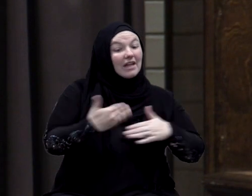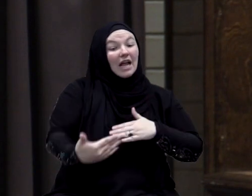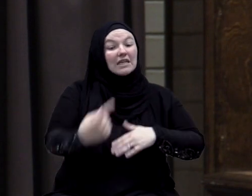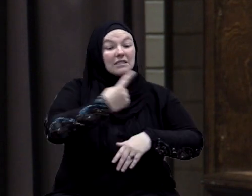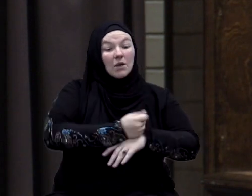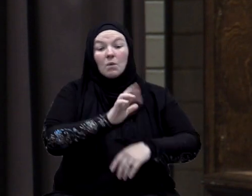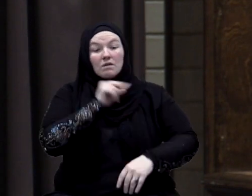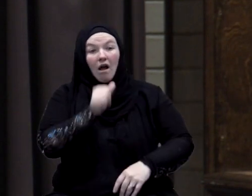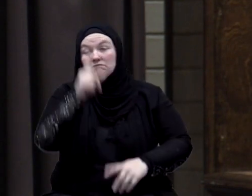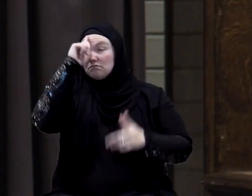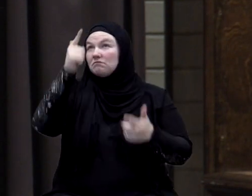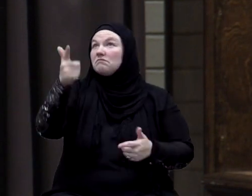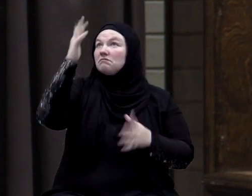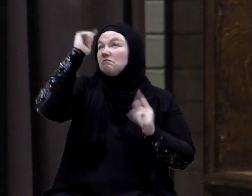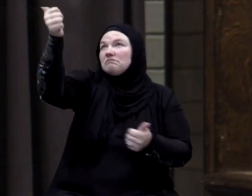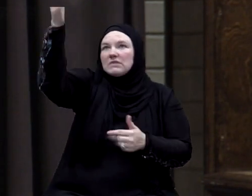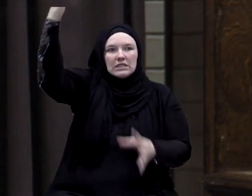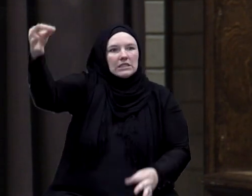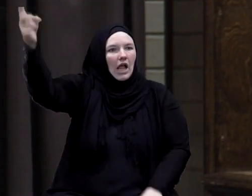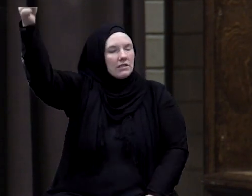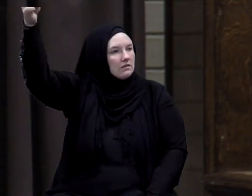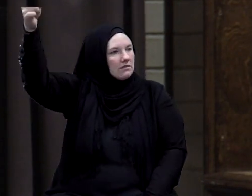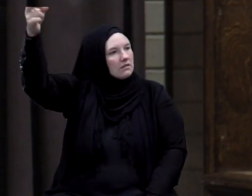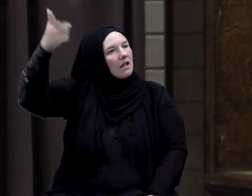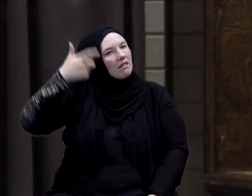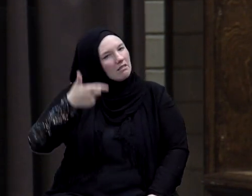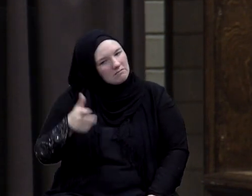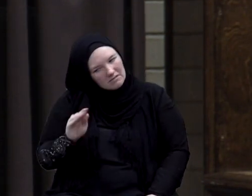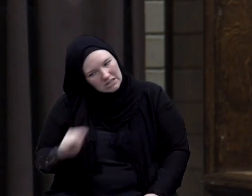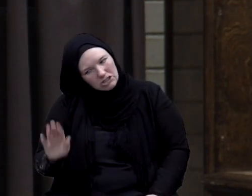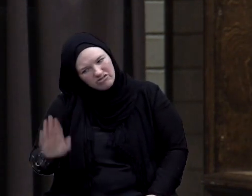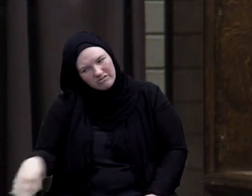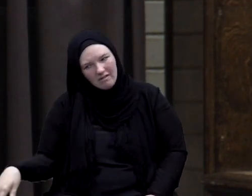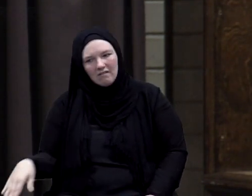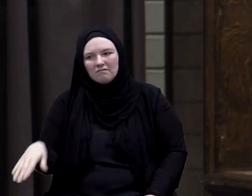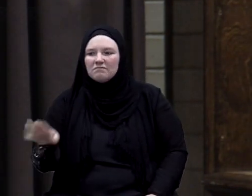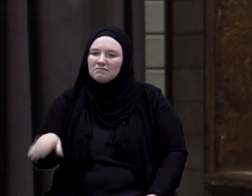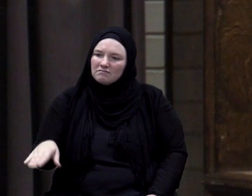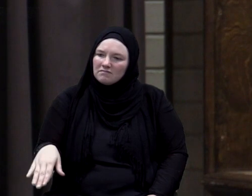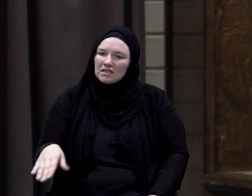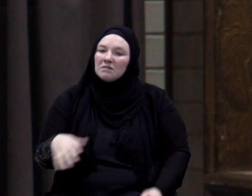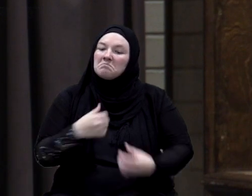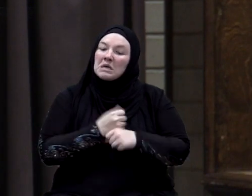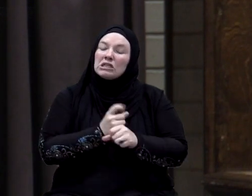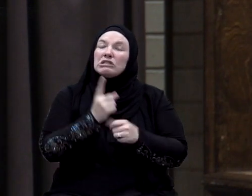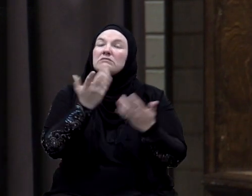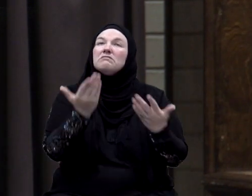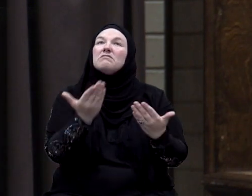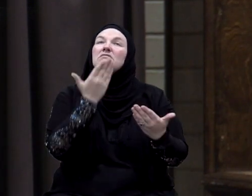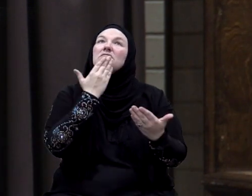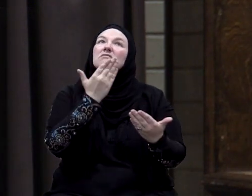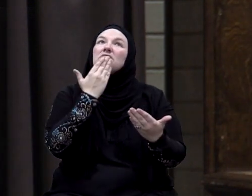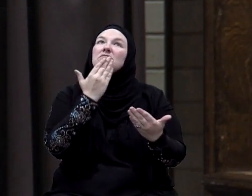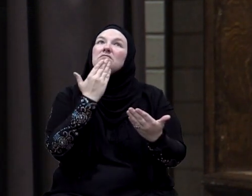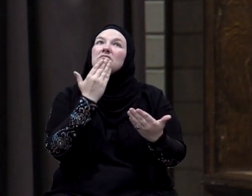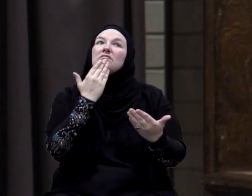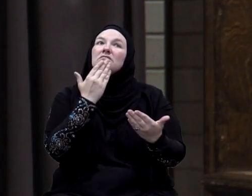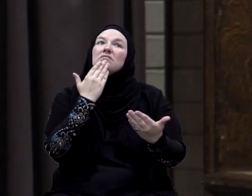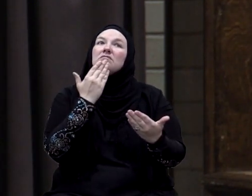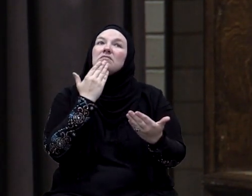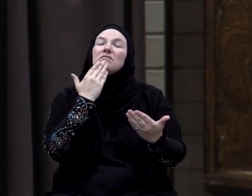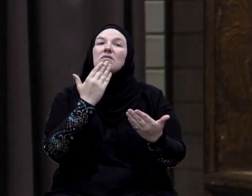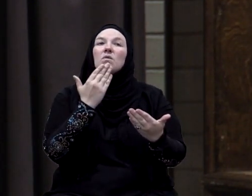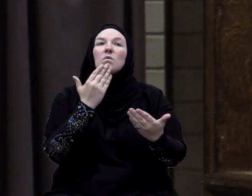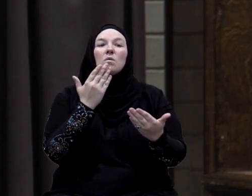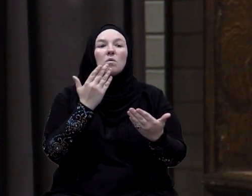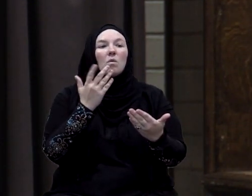him. Let your child remember to make his adhkar before he goes to bed. At least he protects